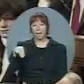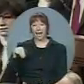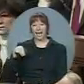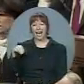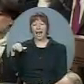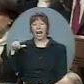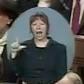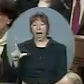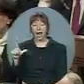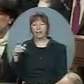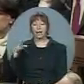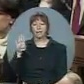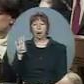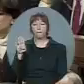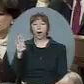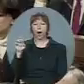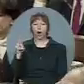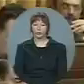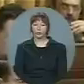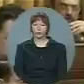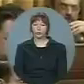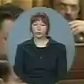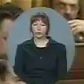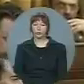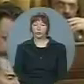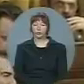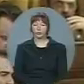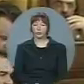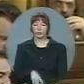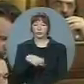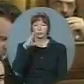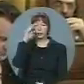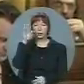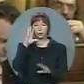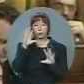provisions that his own government put in place. Mr. Speaker,